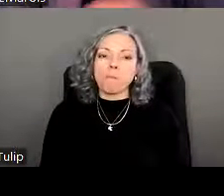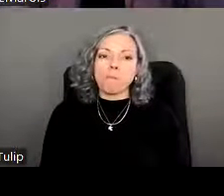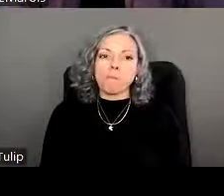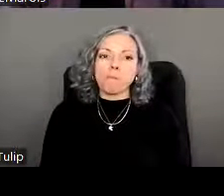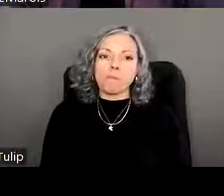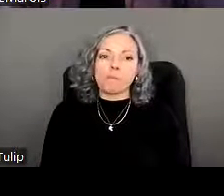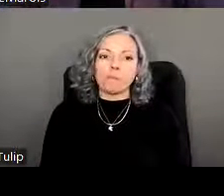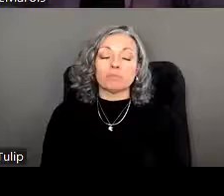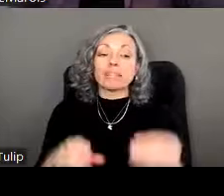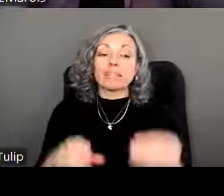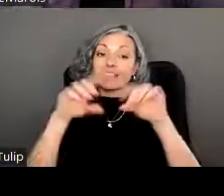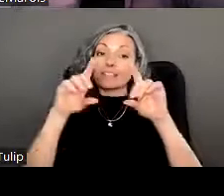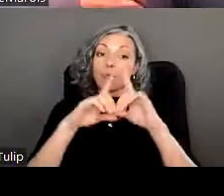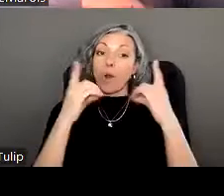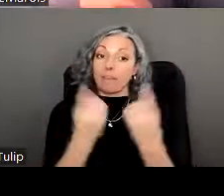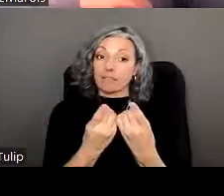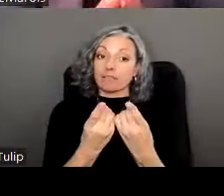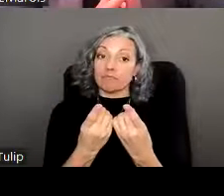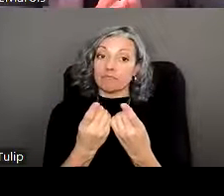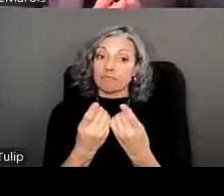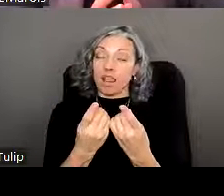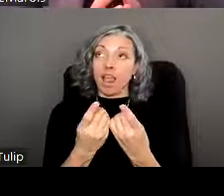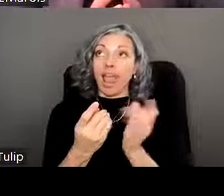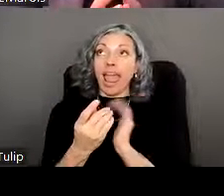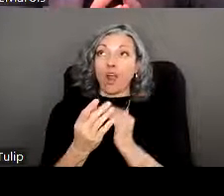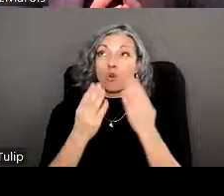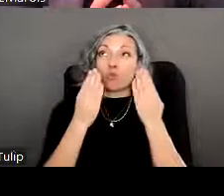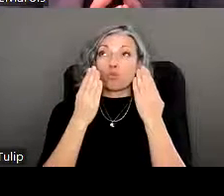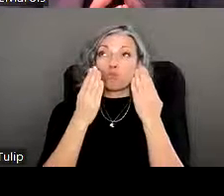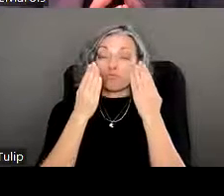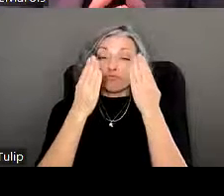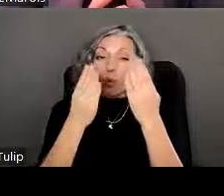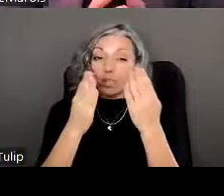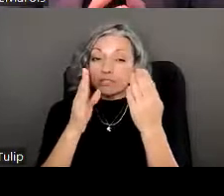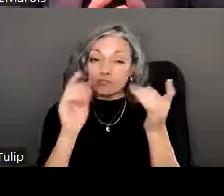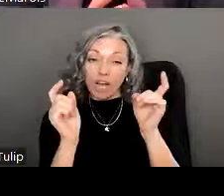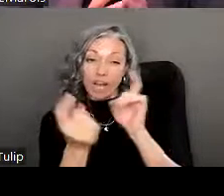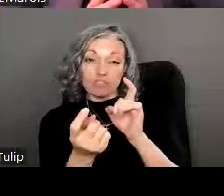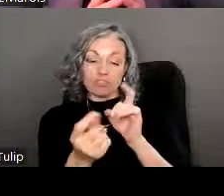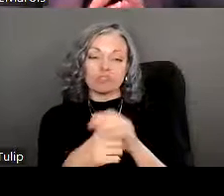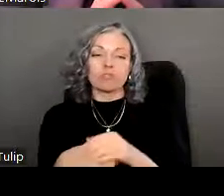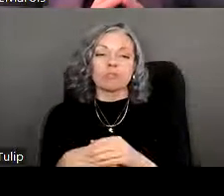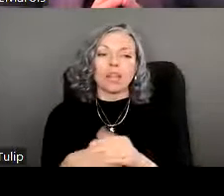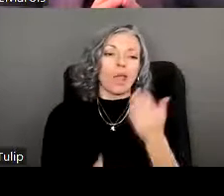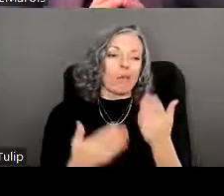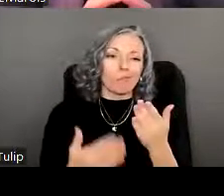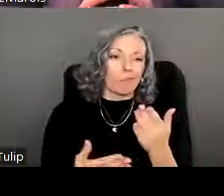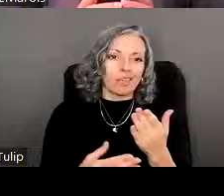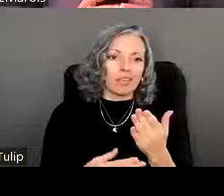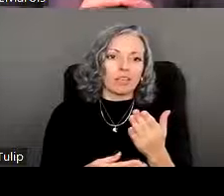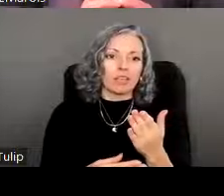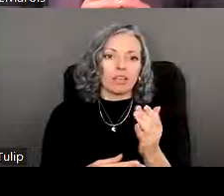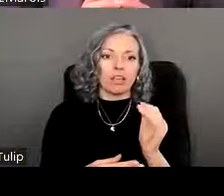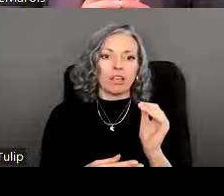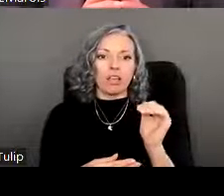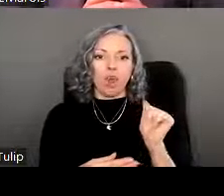So in the department, you know, our mindset is shifting now, whether it's all of the ARPA funding,